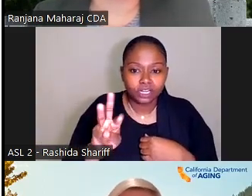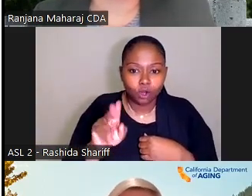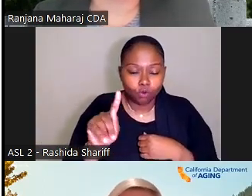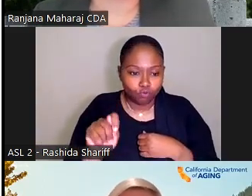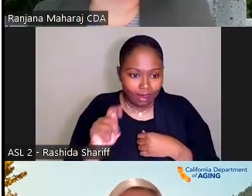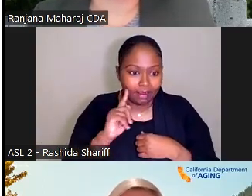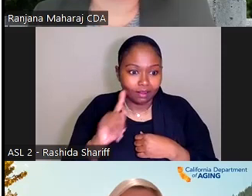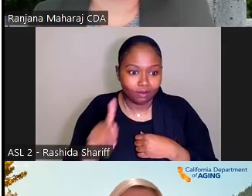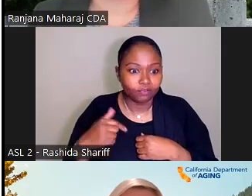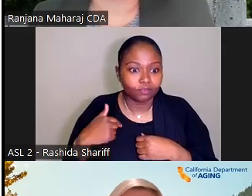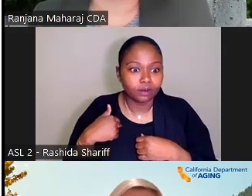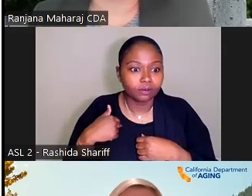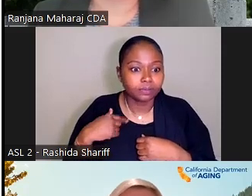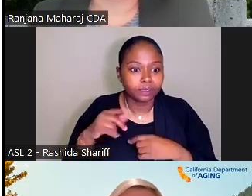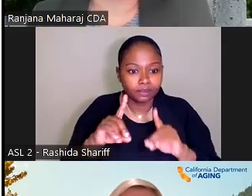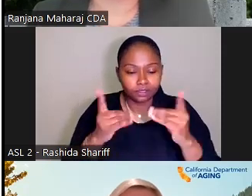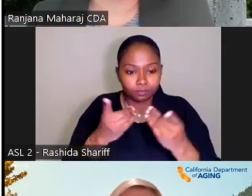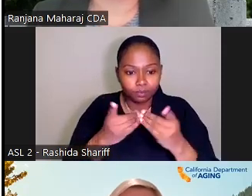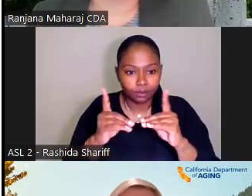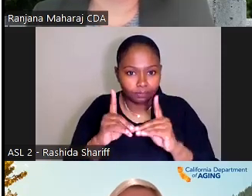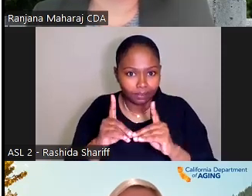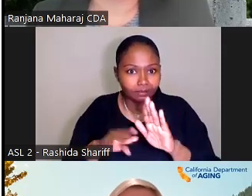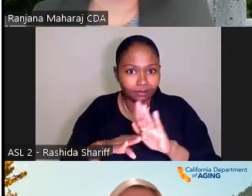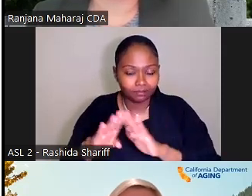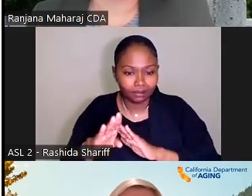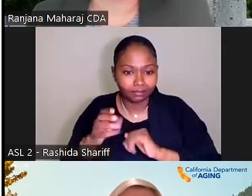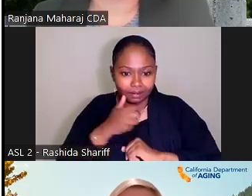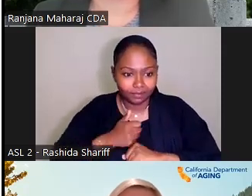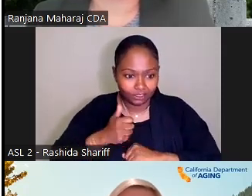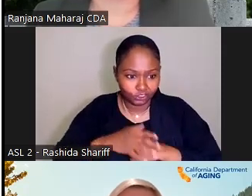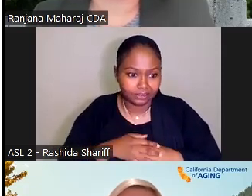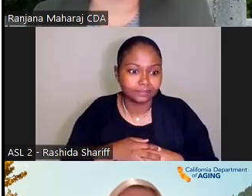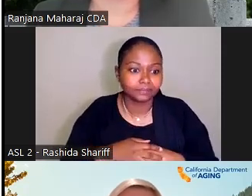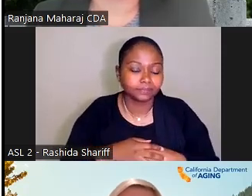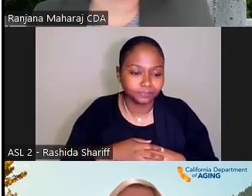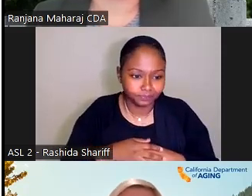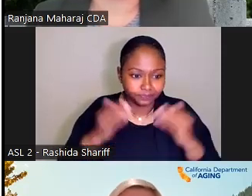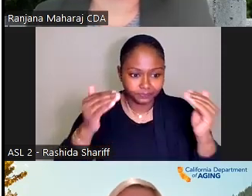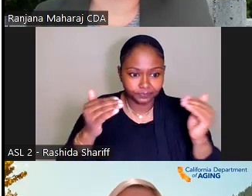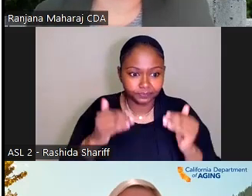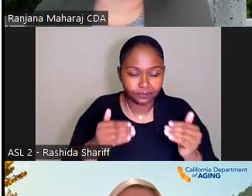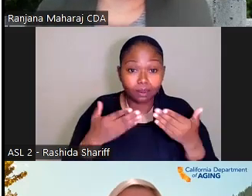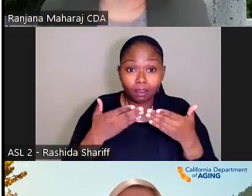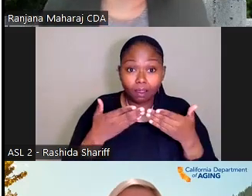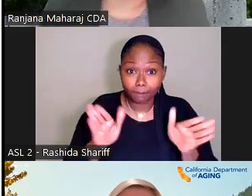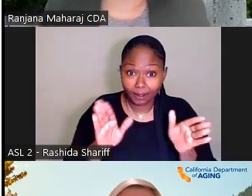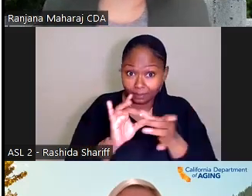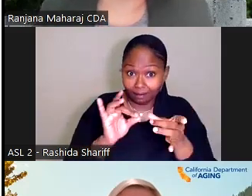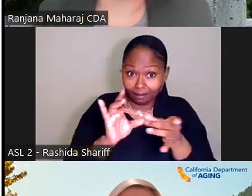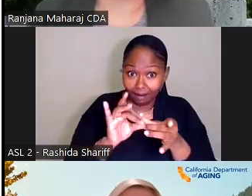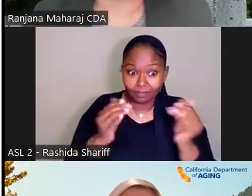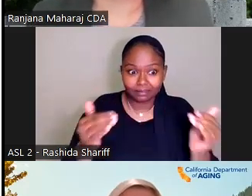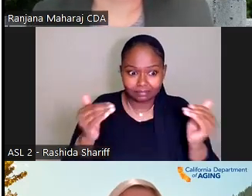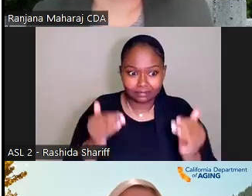State Public Guardian Liaison, followed by public comments, and then closing next steps. At